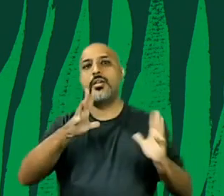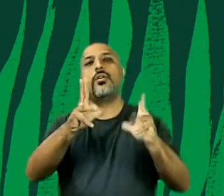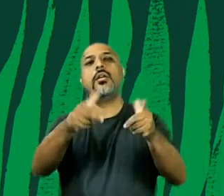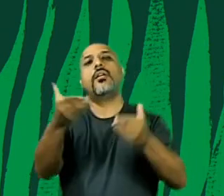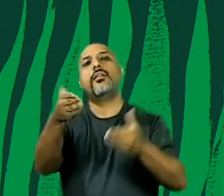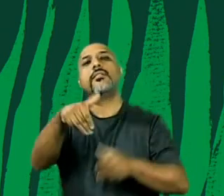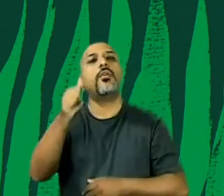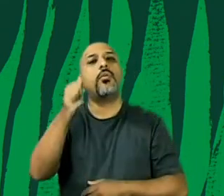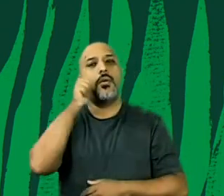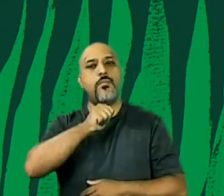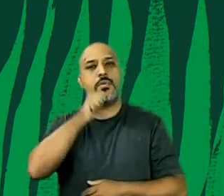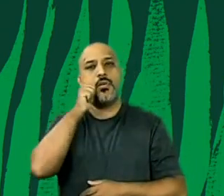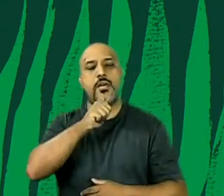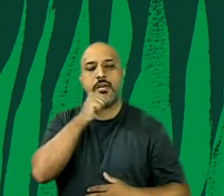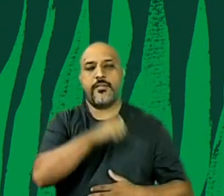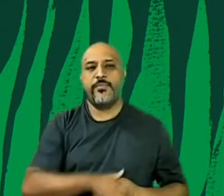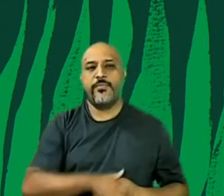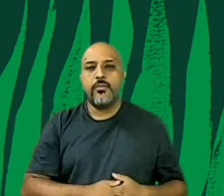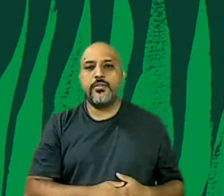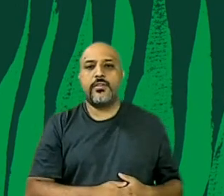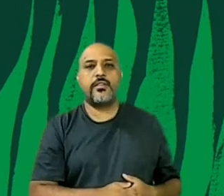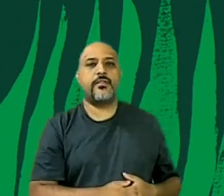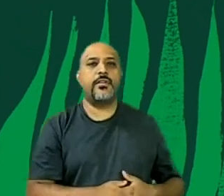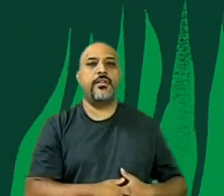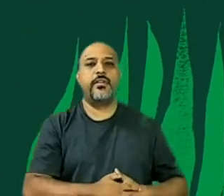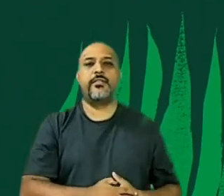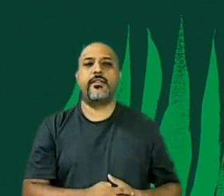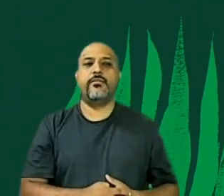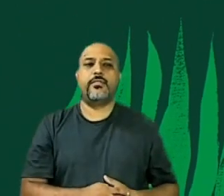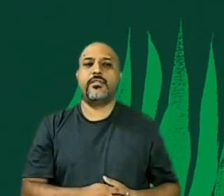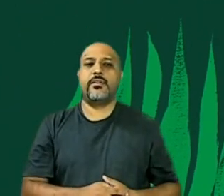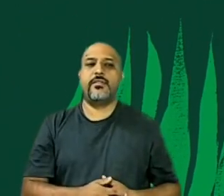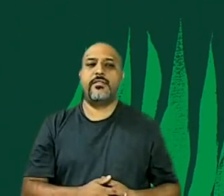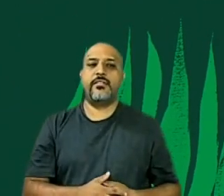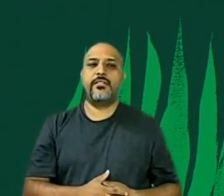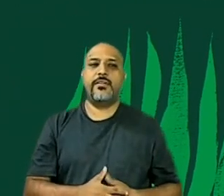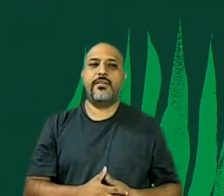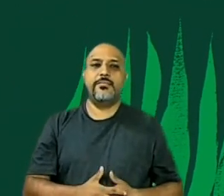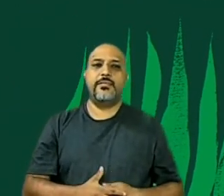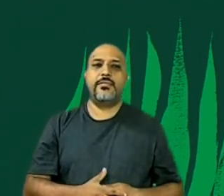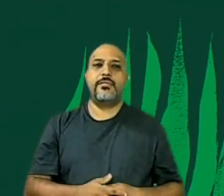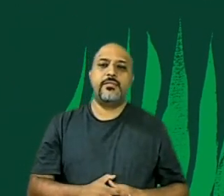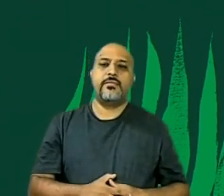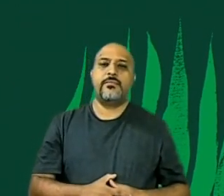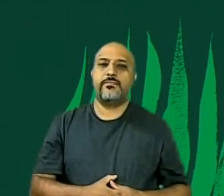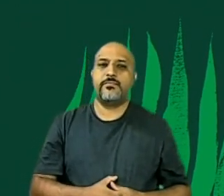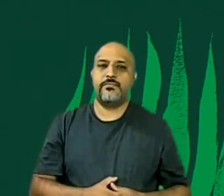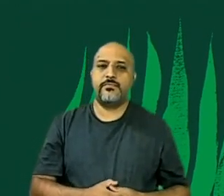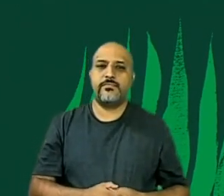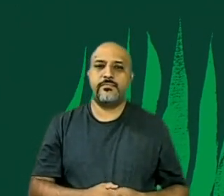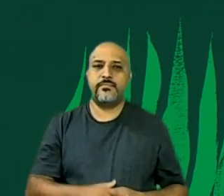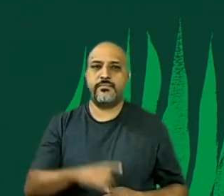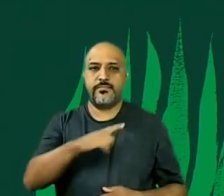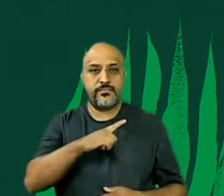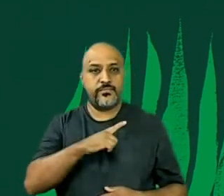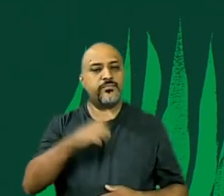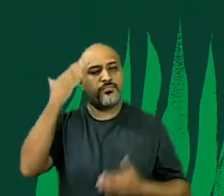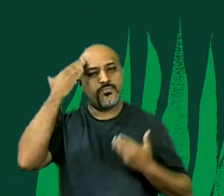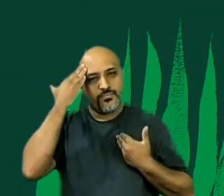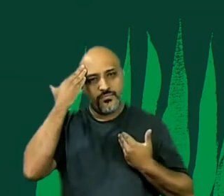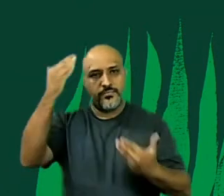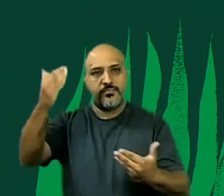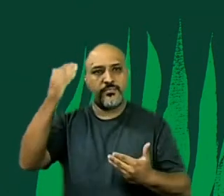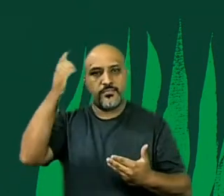regard to the women that you tell about in the books? Okay, but thank you, Conceição. I love what you